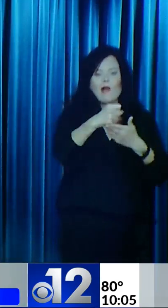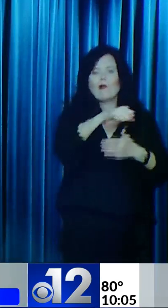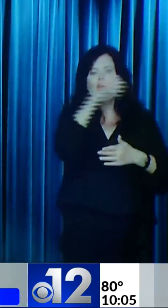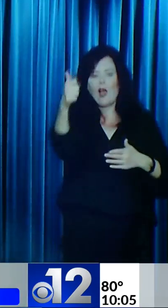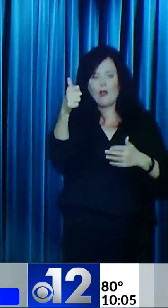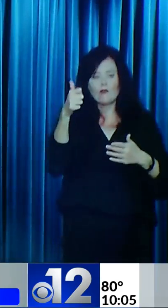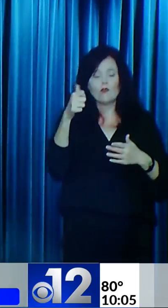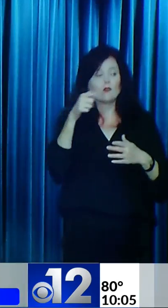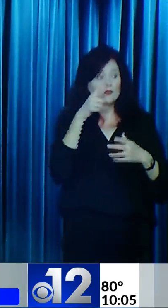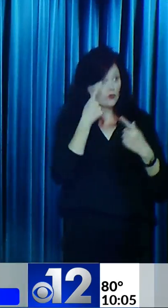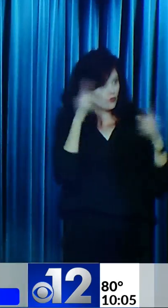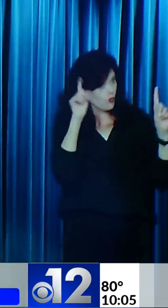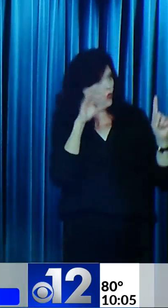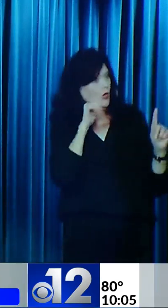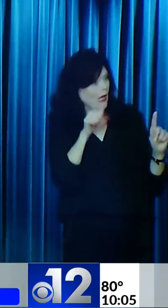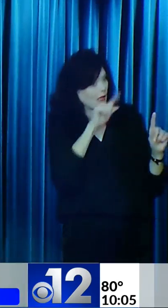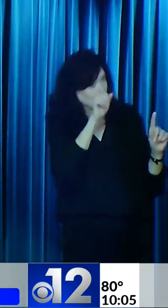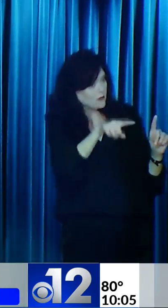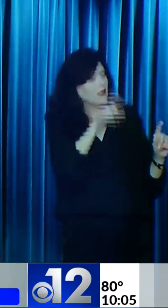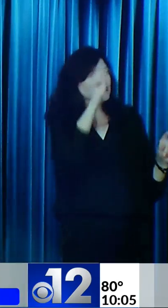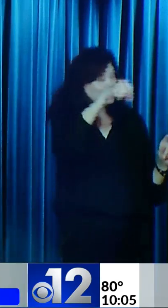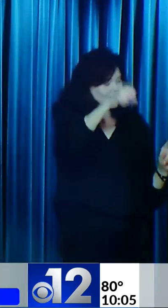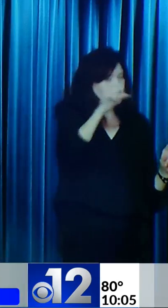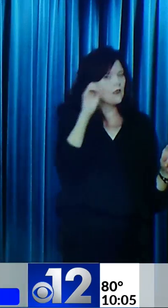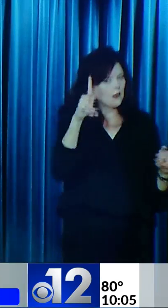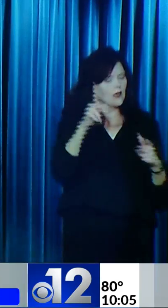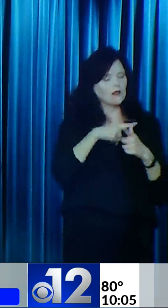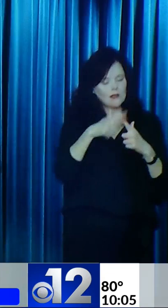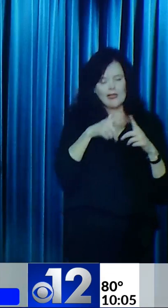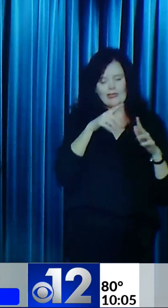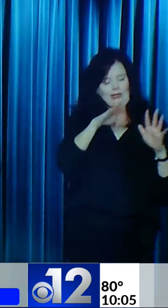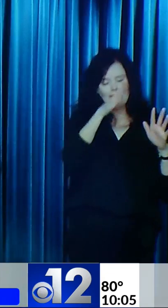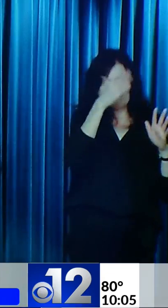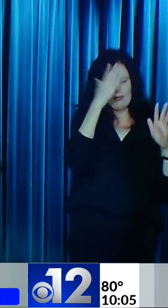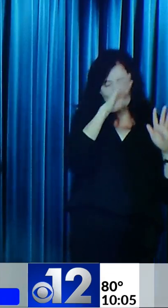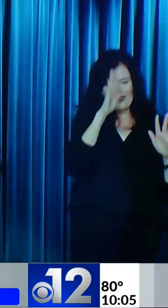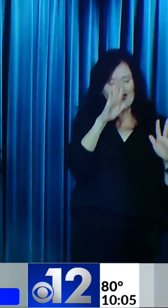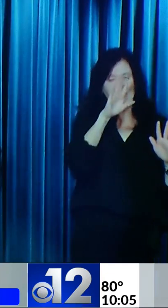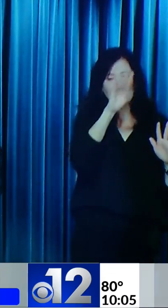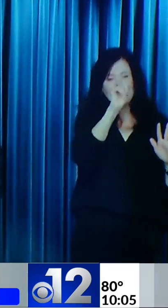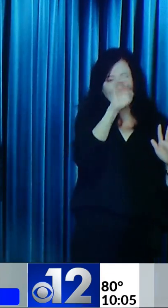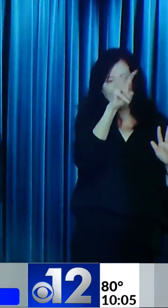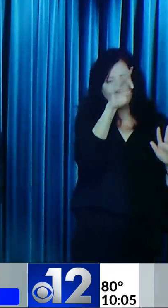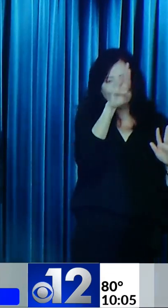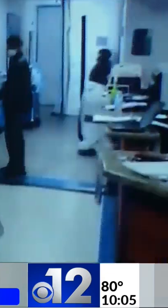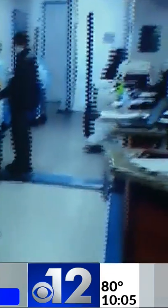COVID numbers, there were also 166 nursing home outbreaks. Governor